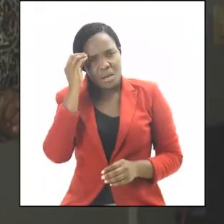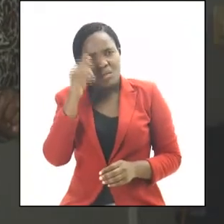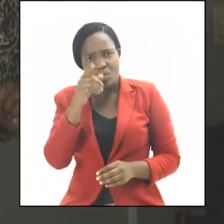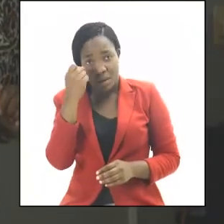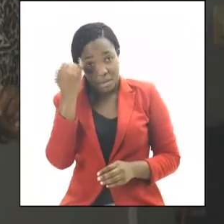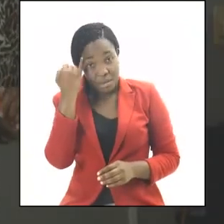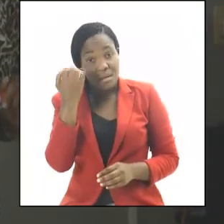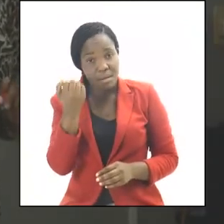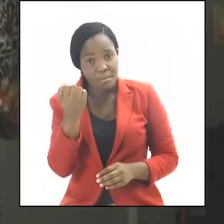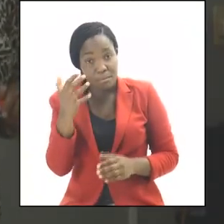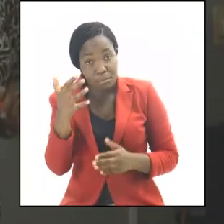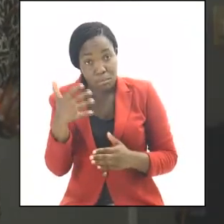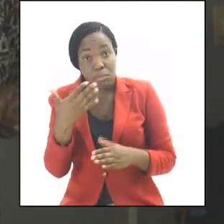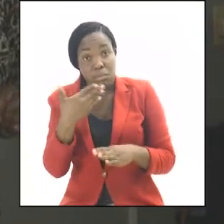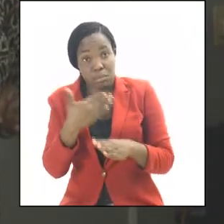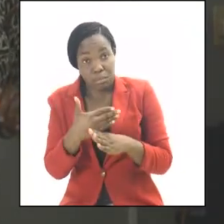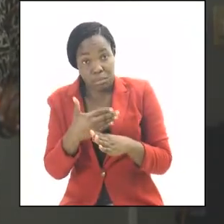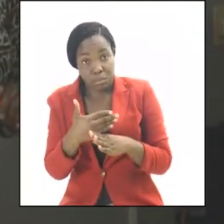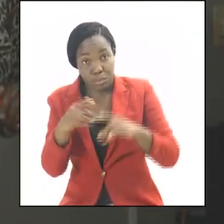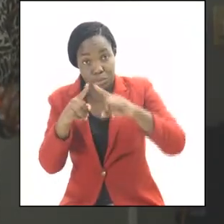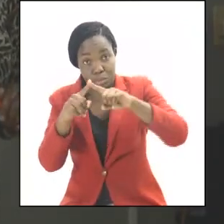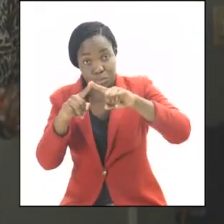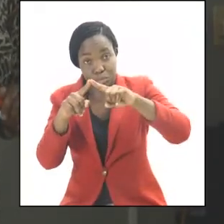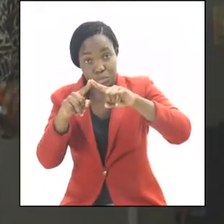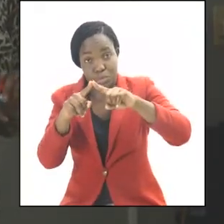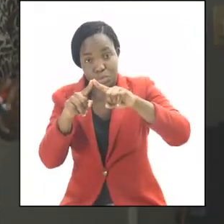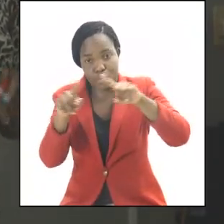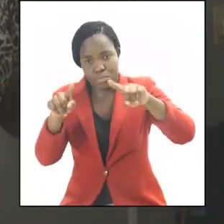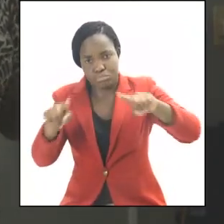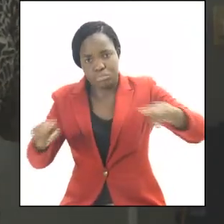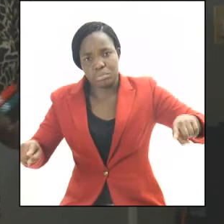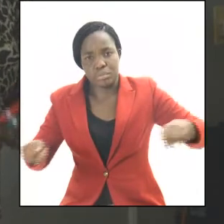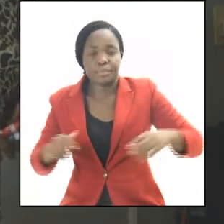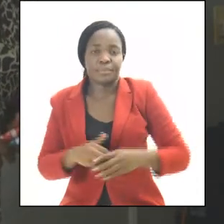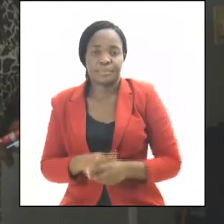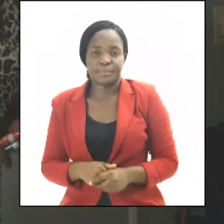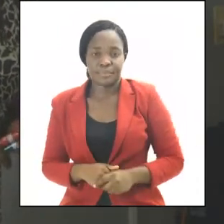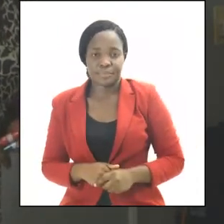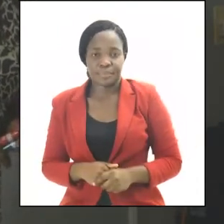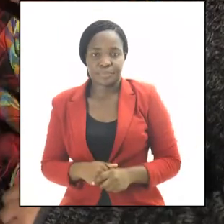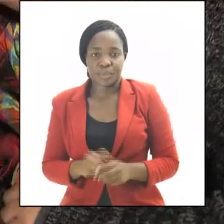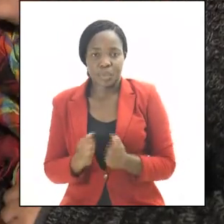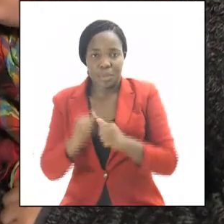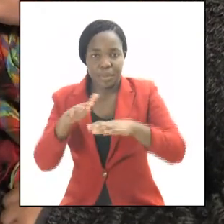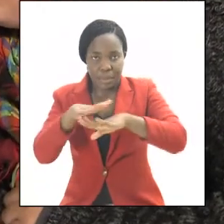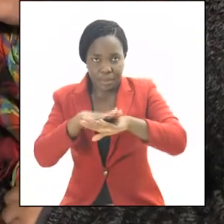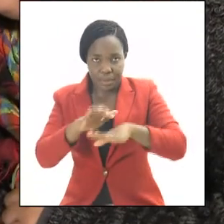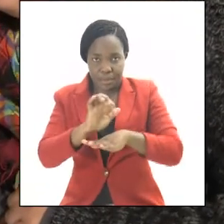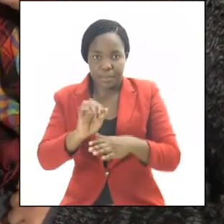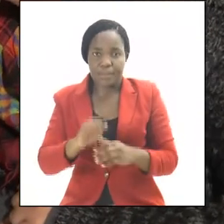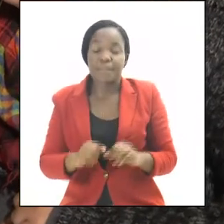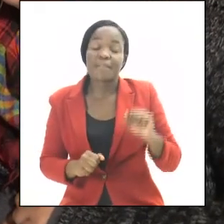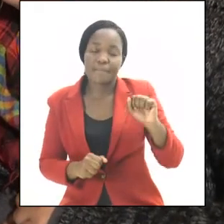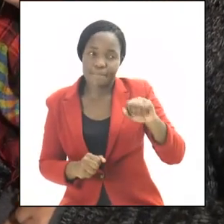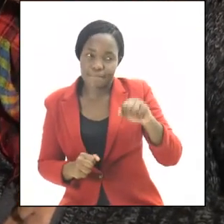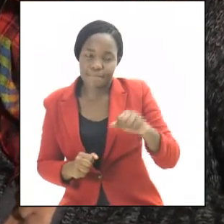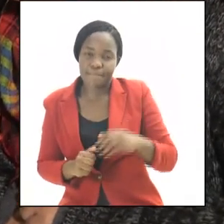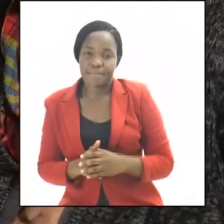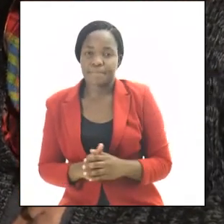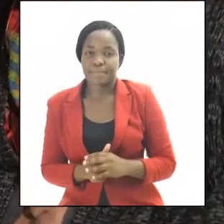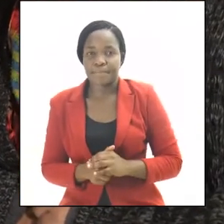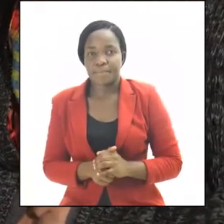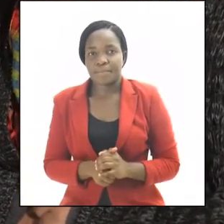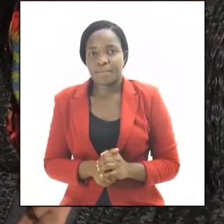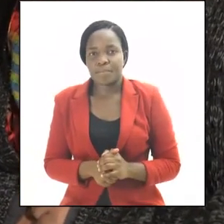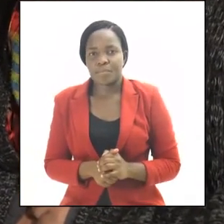how to work out the perimeter and the area of the trapezium. Yes, ma'am. In